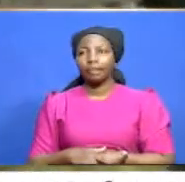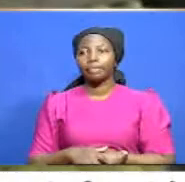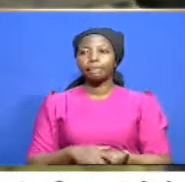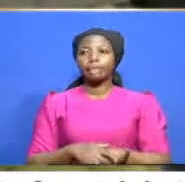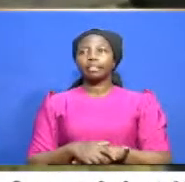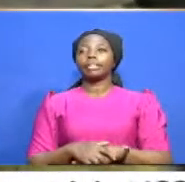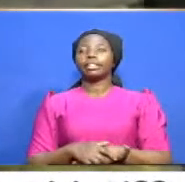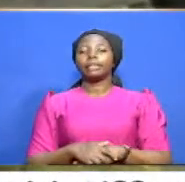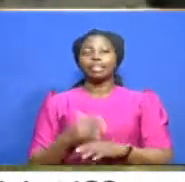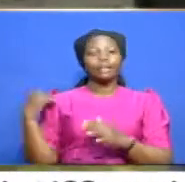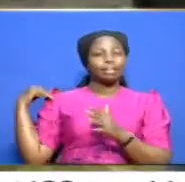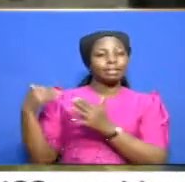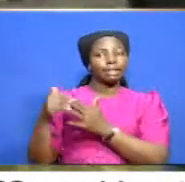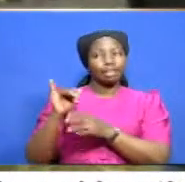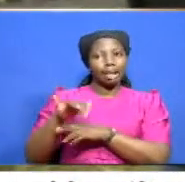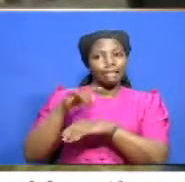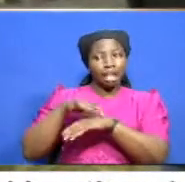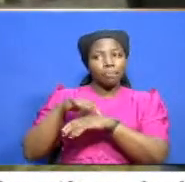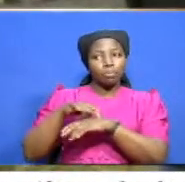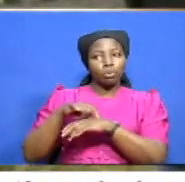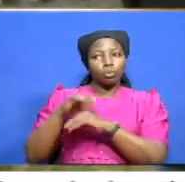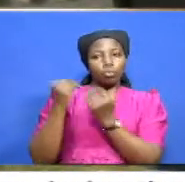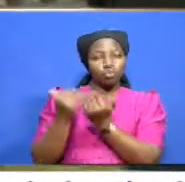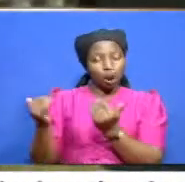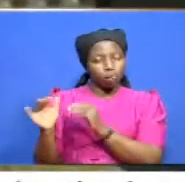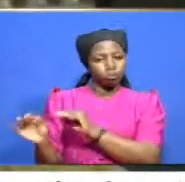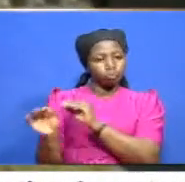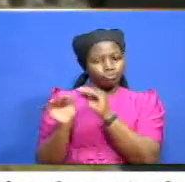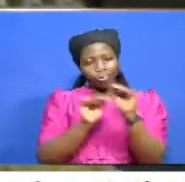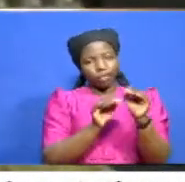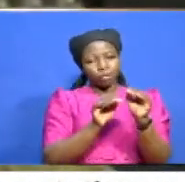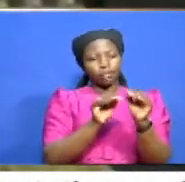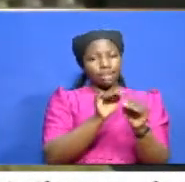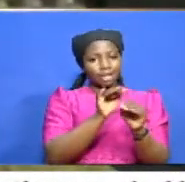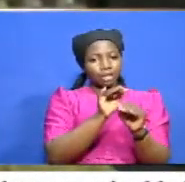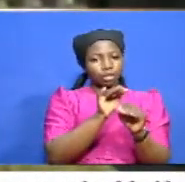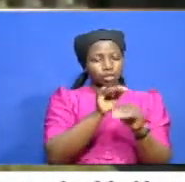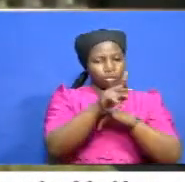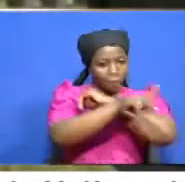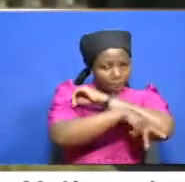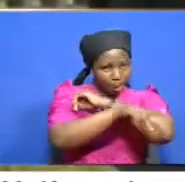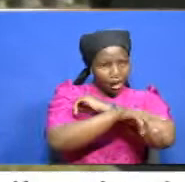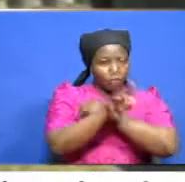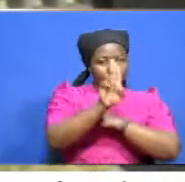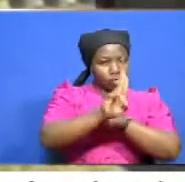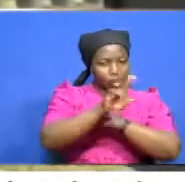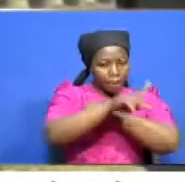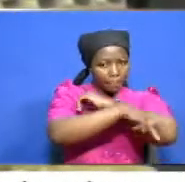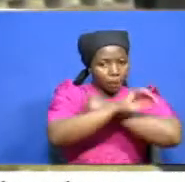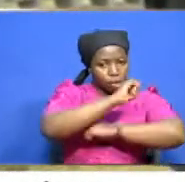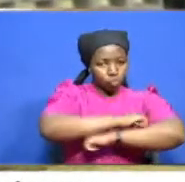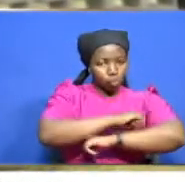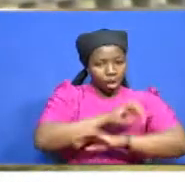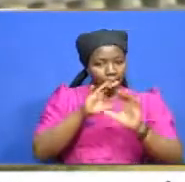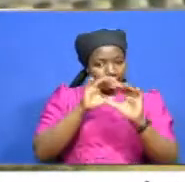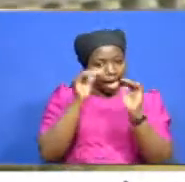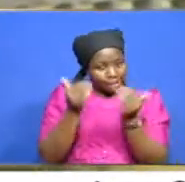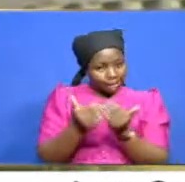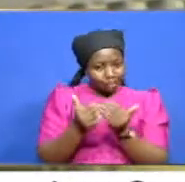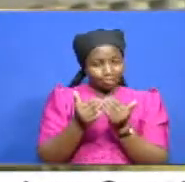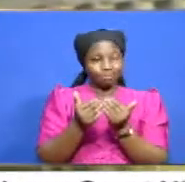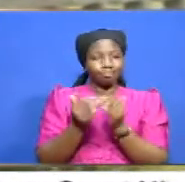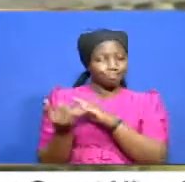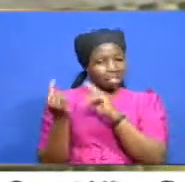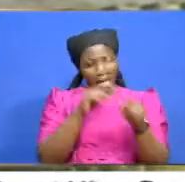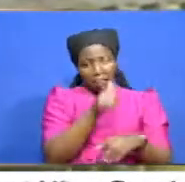are taking these children to the primary. We are using the primary classes, but they have not come up here. So we are